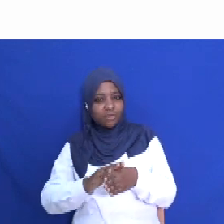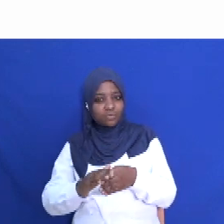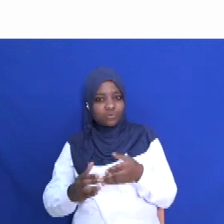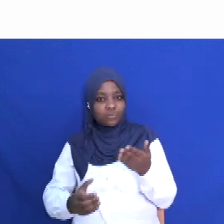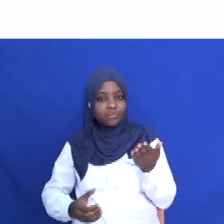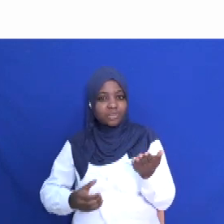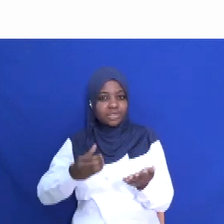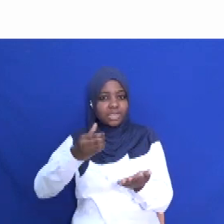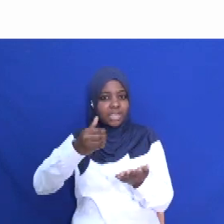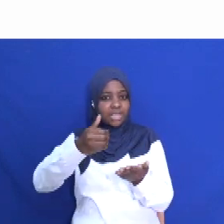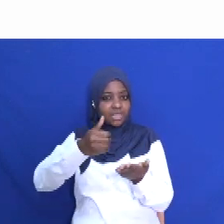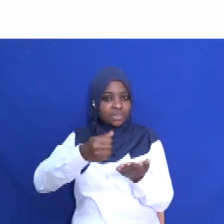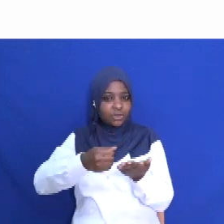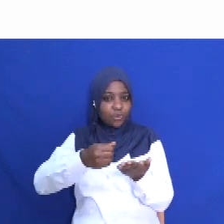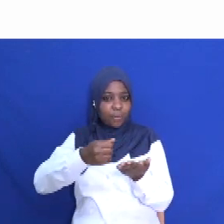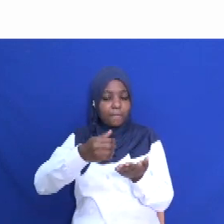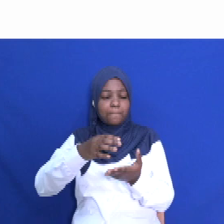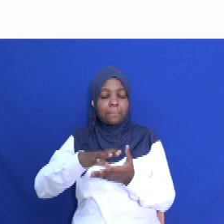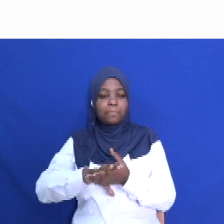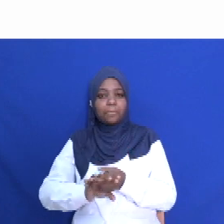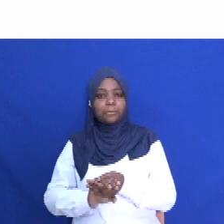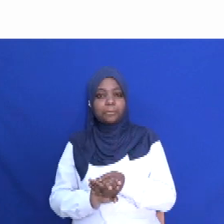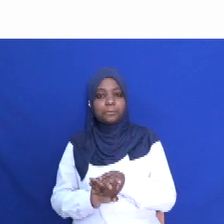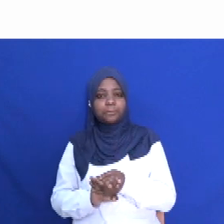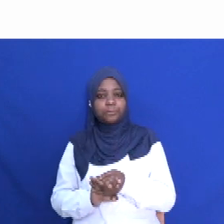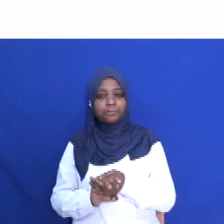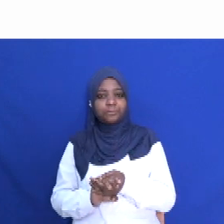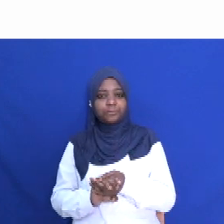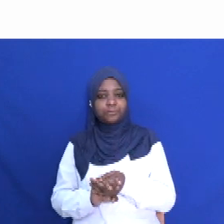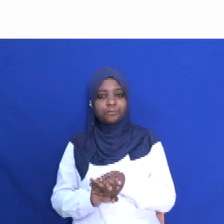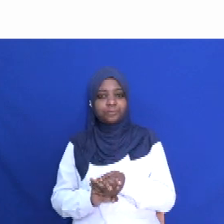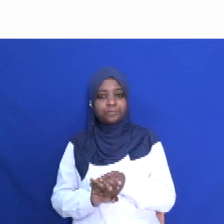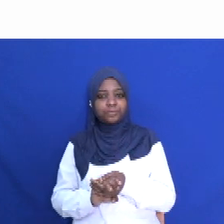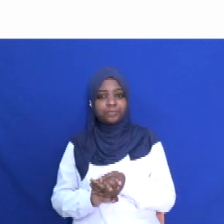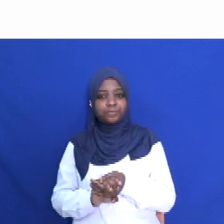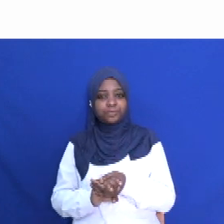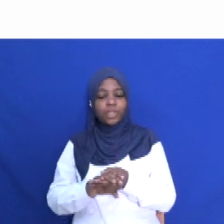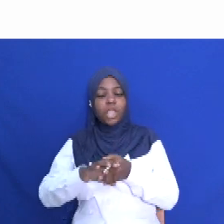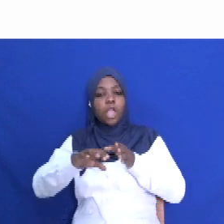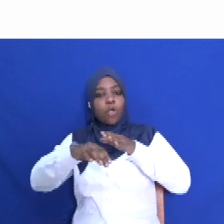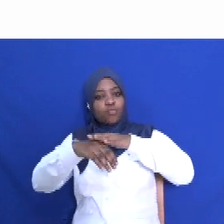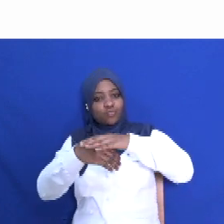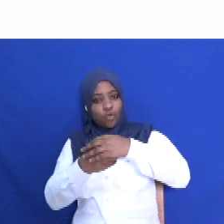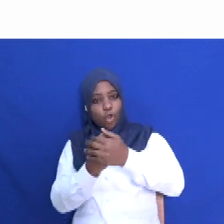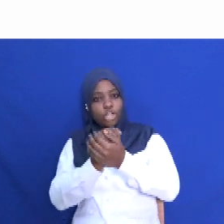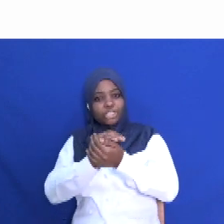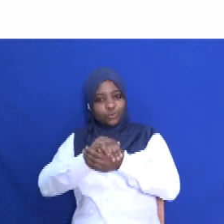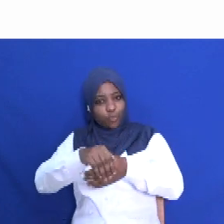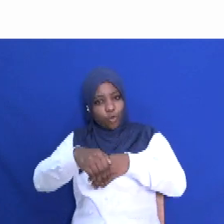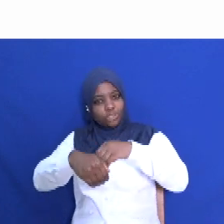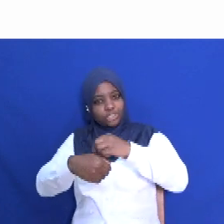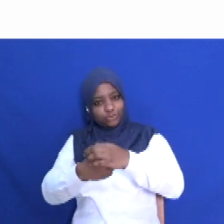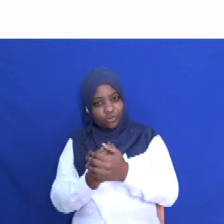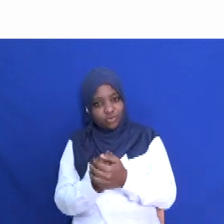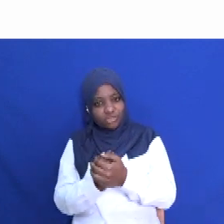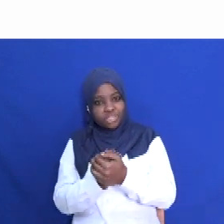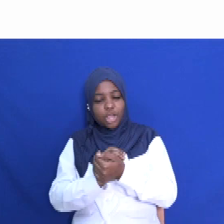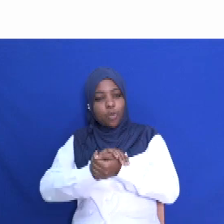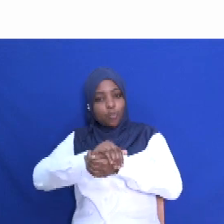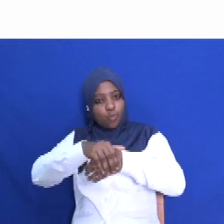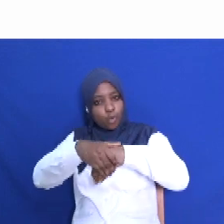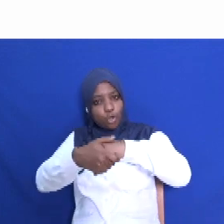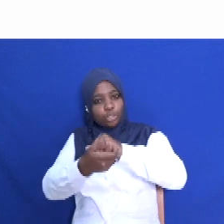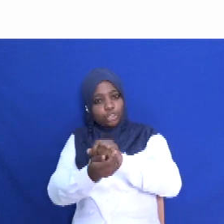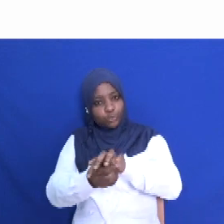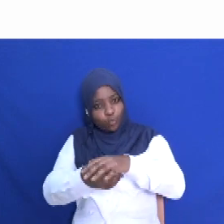Okay? Let's do again. Wash, wash, wash. Wash, wash, wash. Wash with